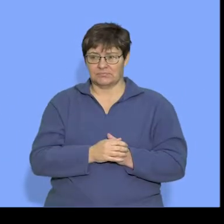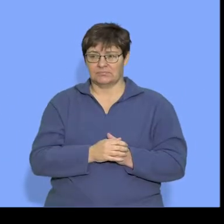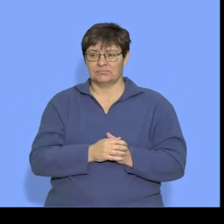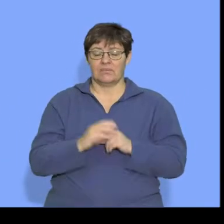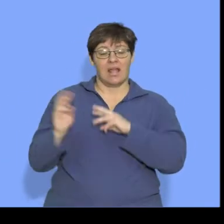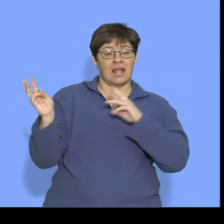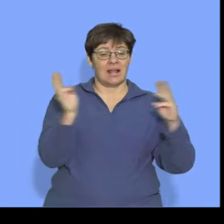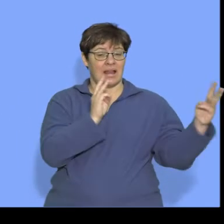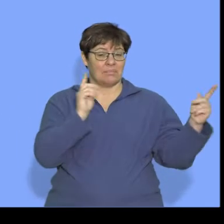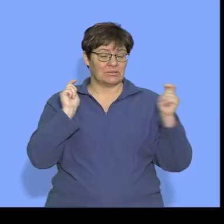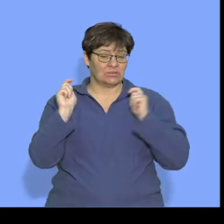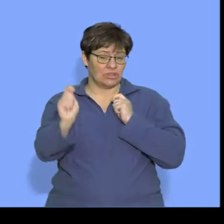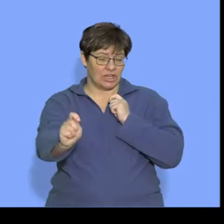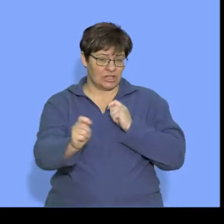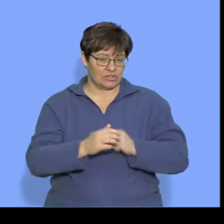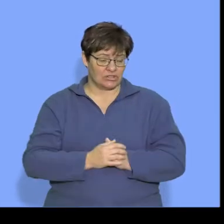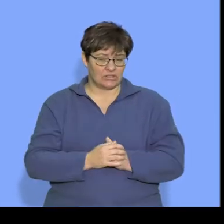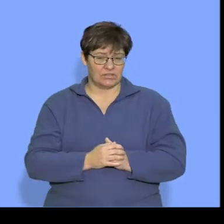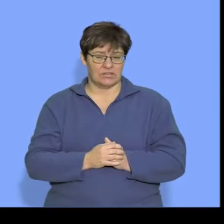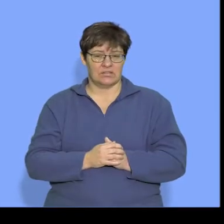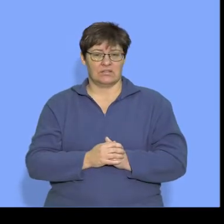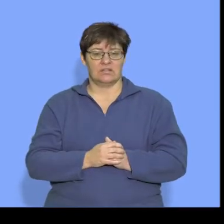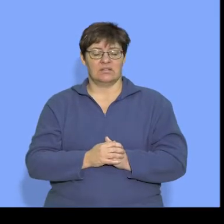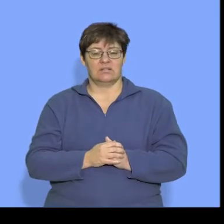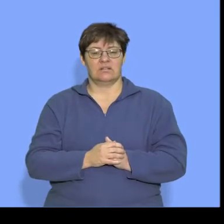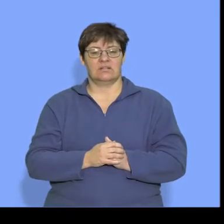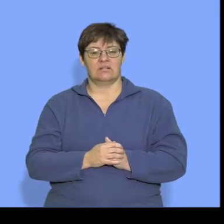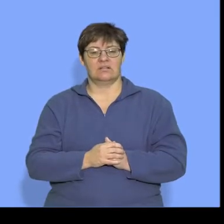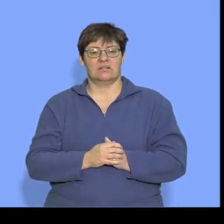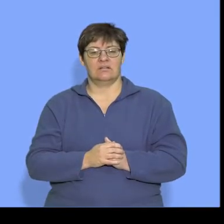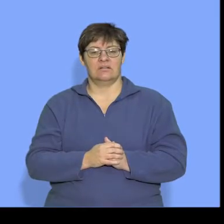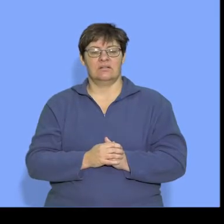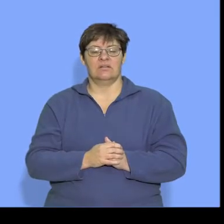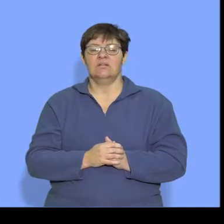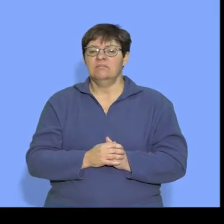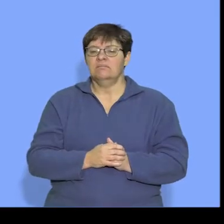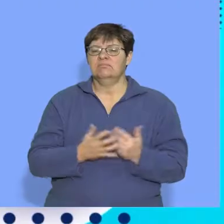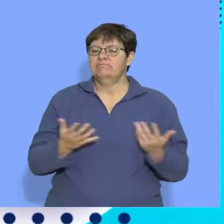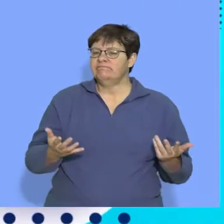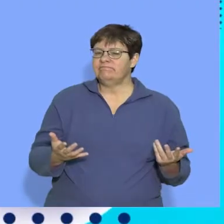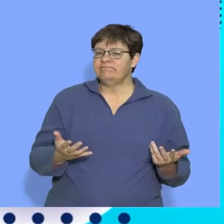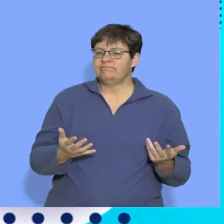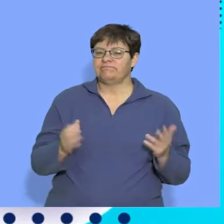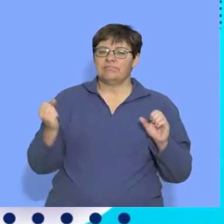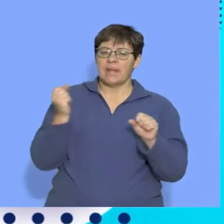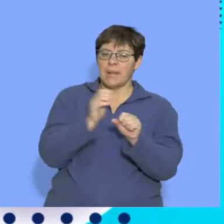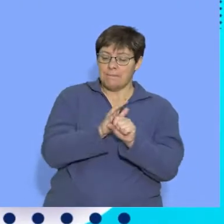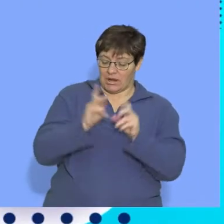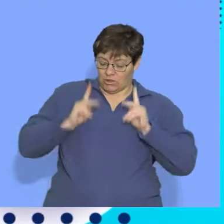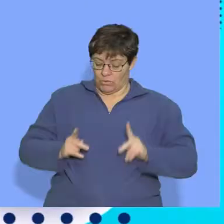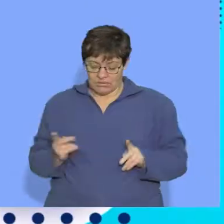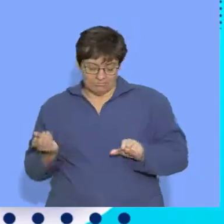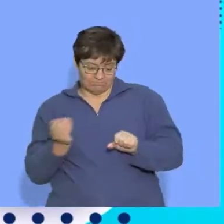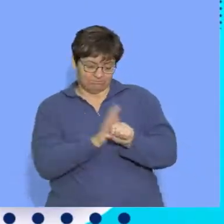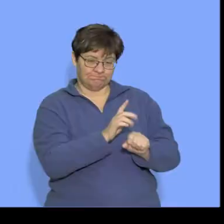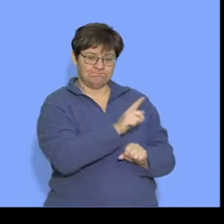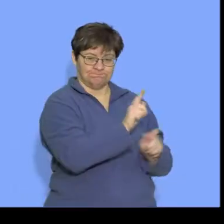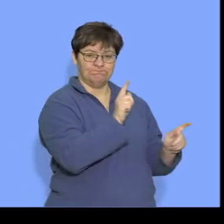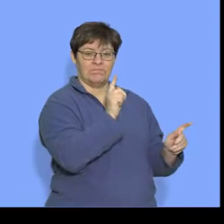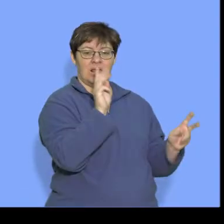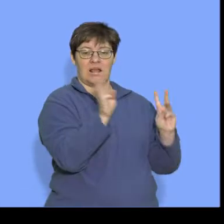must know what climate change is and the factors or the impact that humans have had on climate